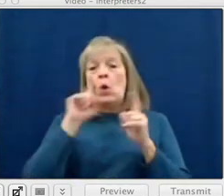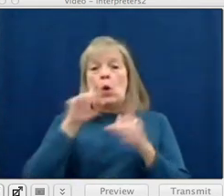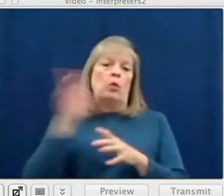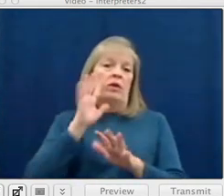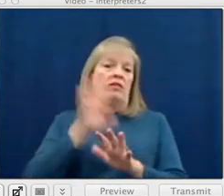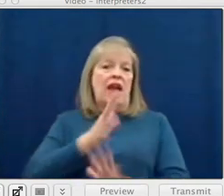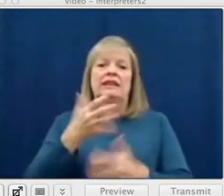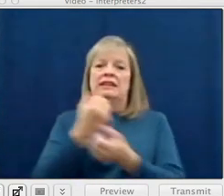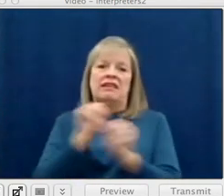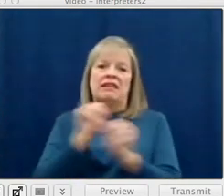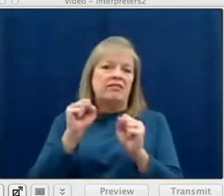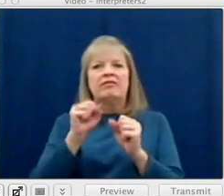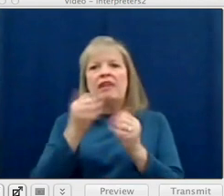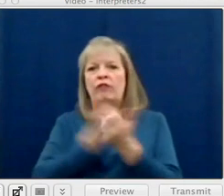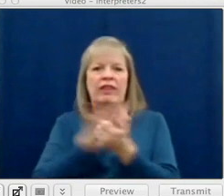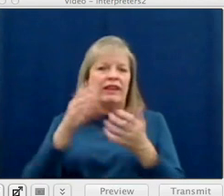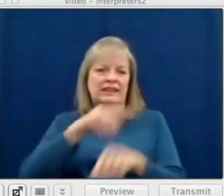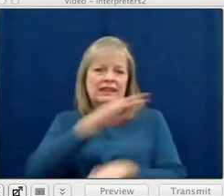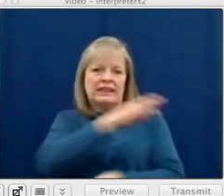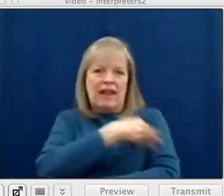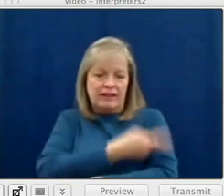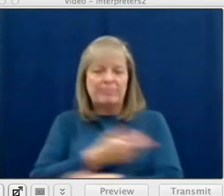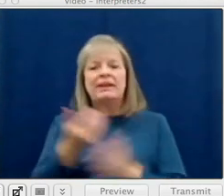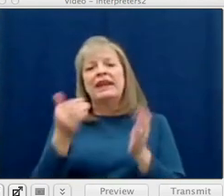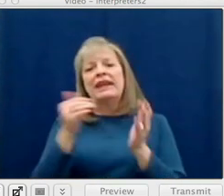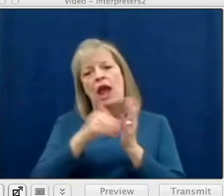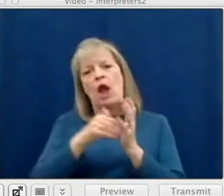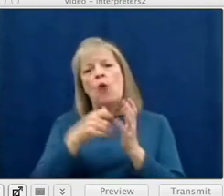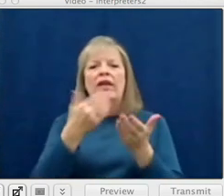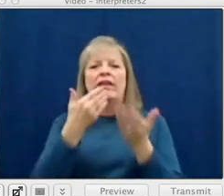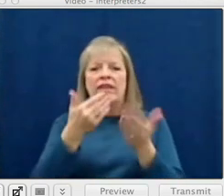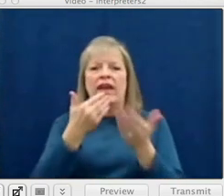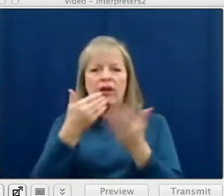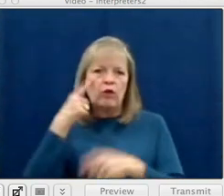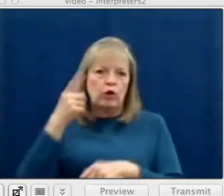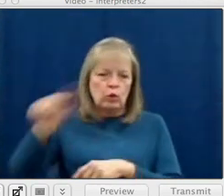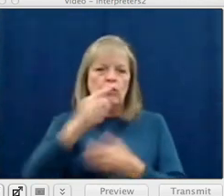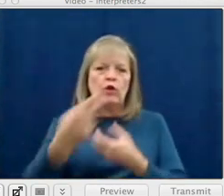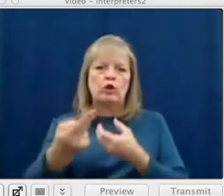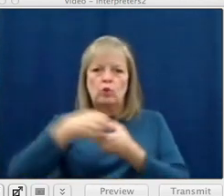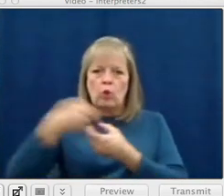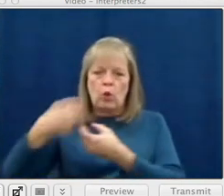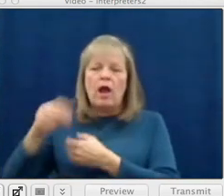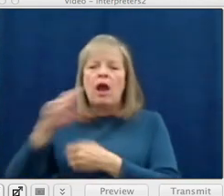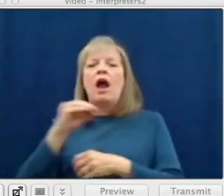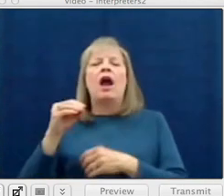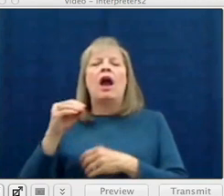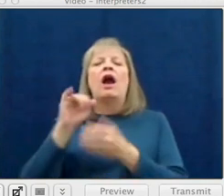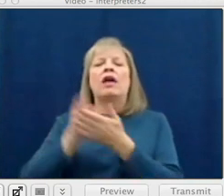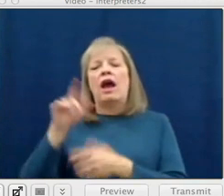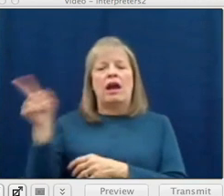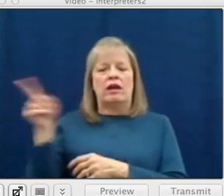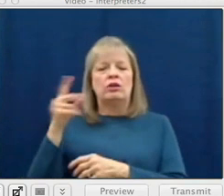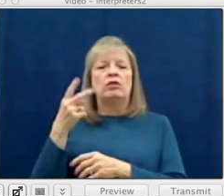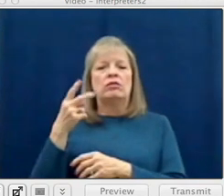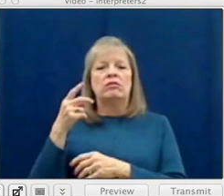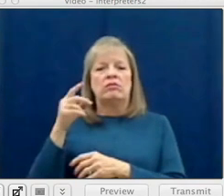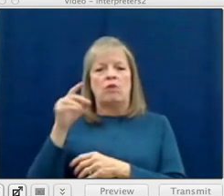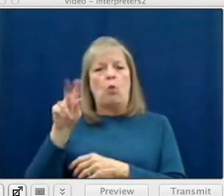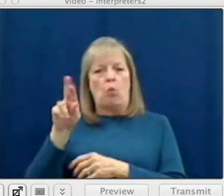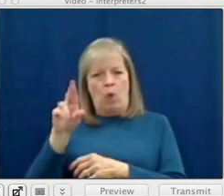I just want to thank all of you guys for joining. I want to thank Robyn for presenting, our two interpreters, Kirk and Darlene, as well as